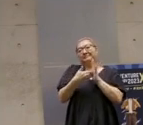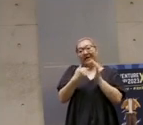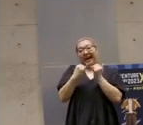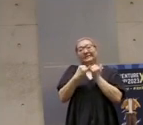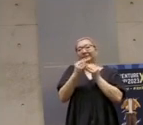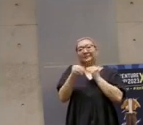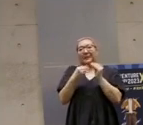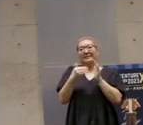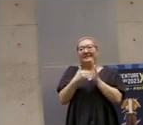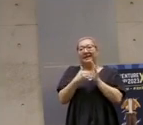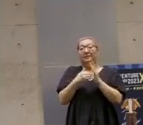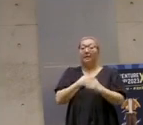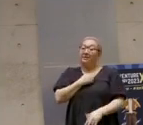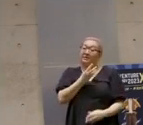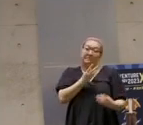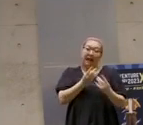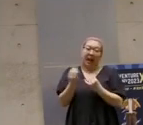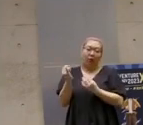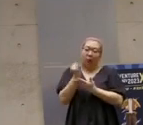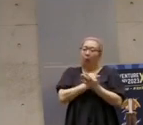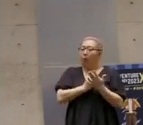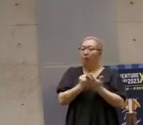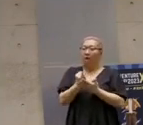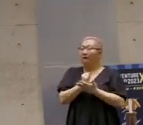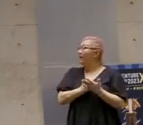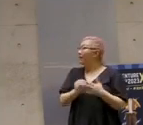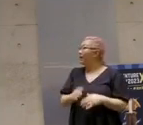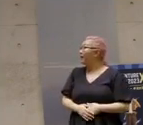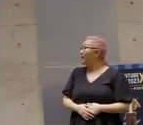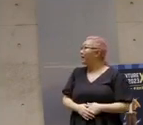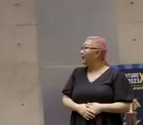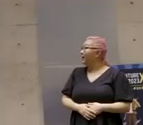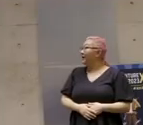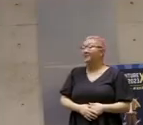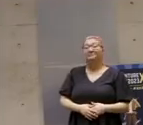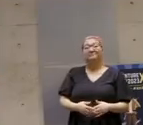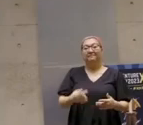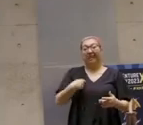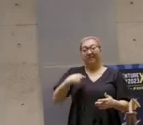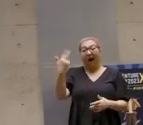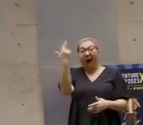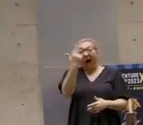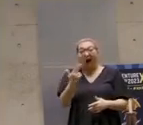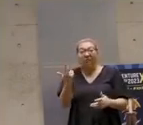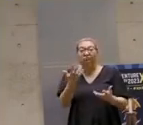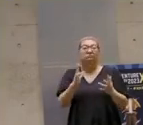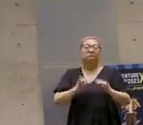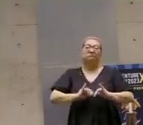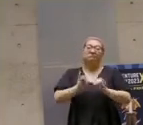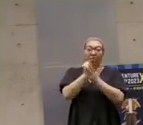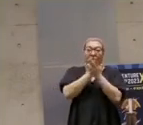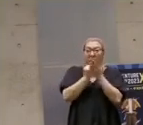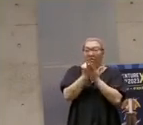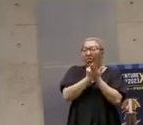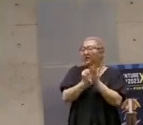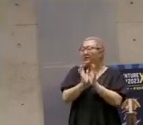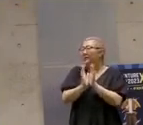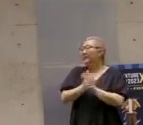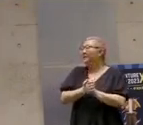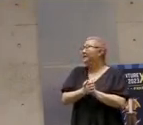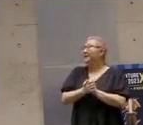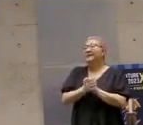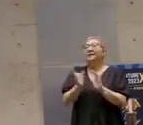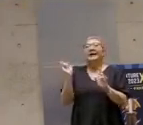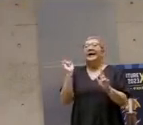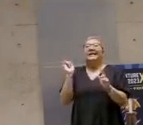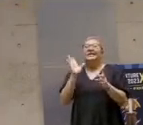and produced proper artwork. But anyway, it was great. But this is all the subject of a different talk. But just